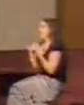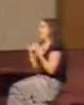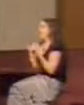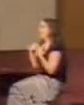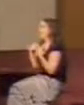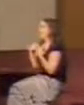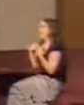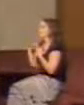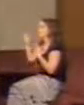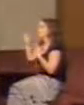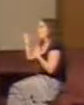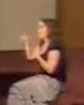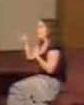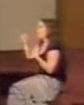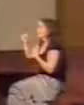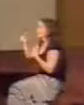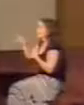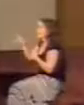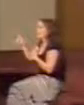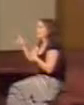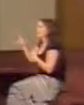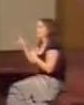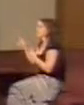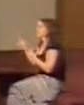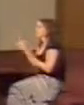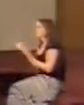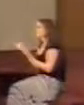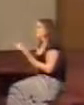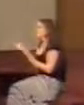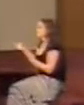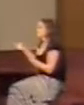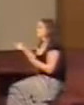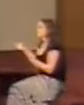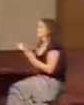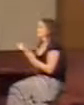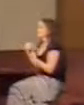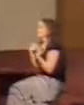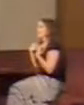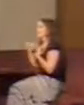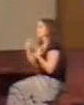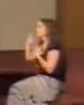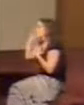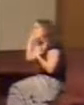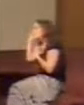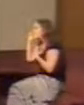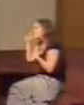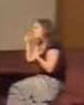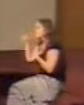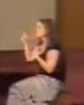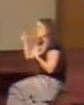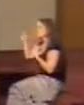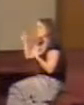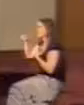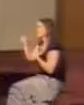from everywhere. They had the best drugs and the best smoke and the best crack. They had it all.